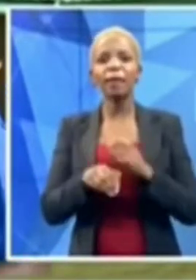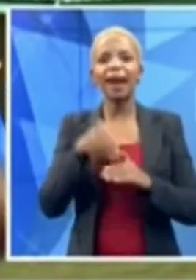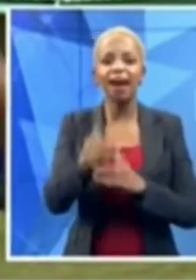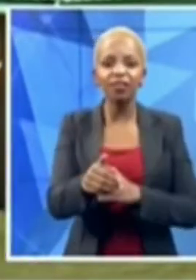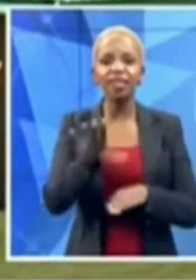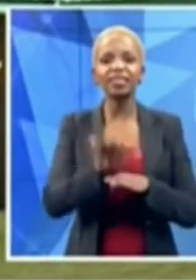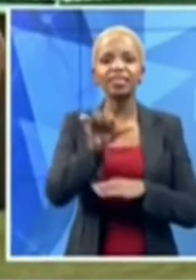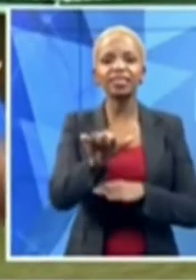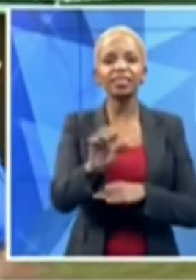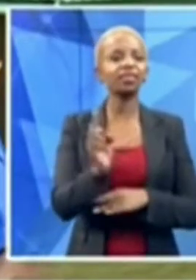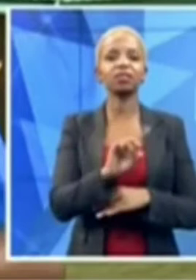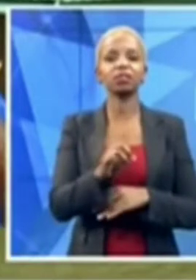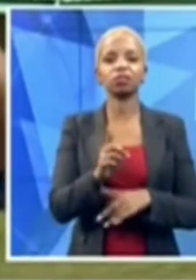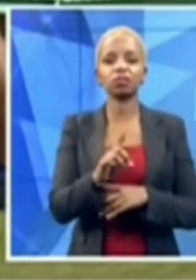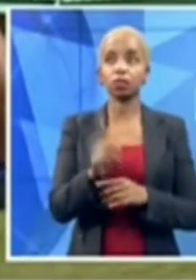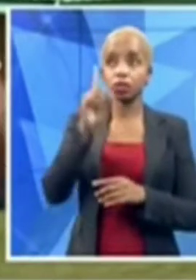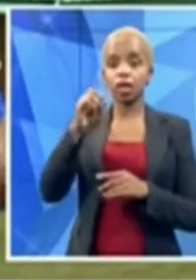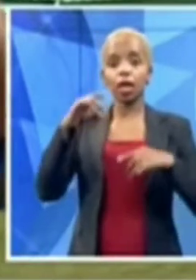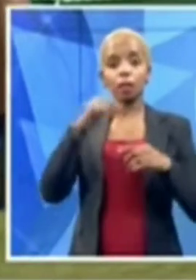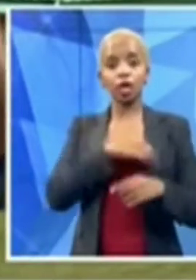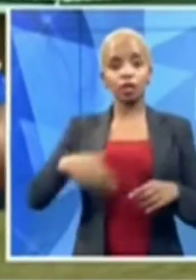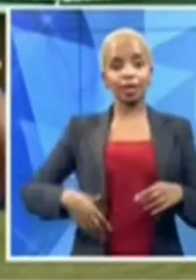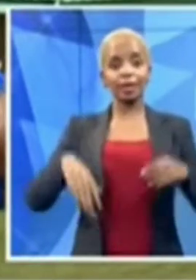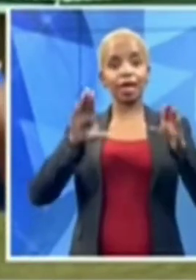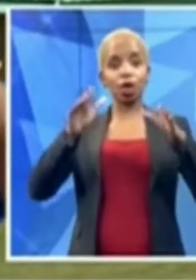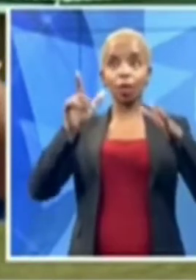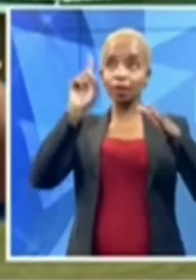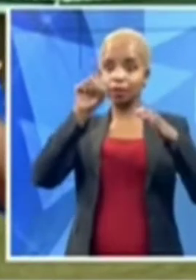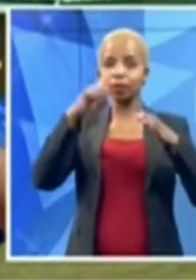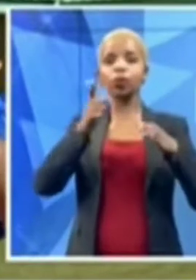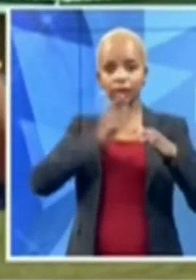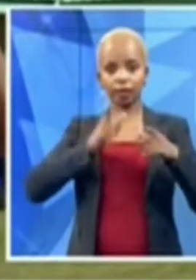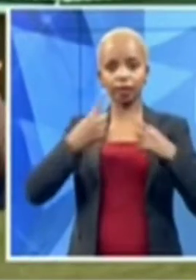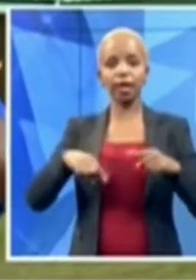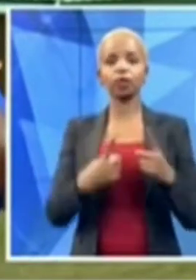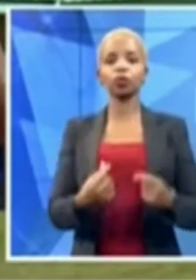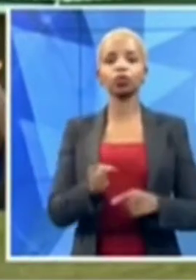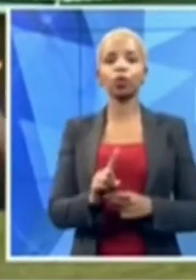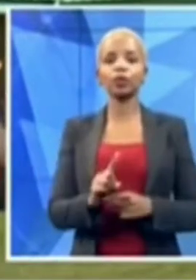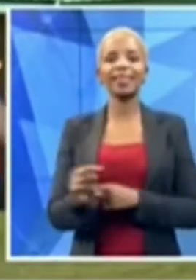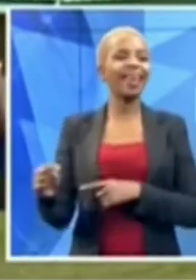by the president, will tell us what to do. Every and anything that shall be done